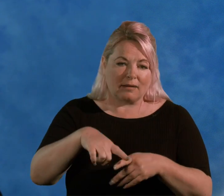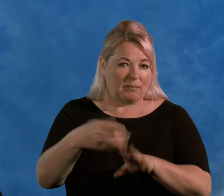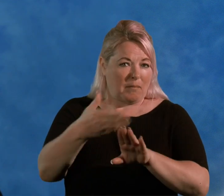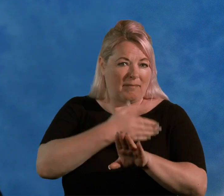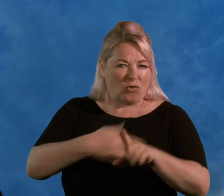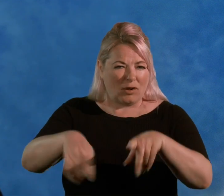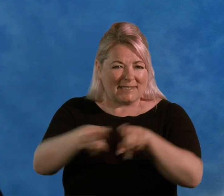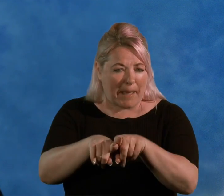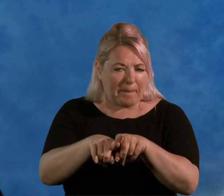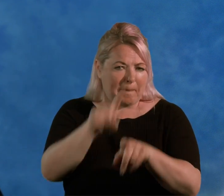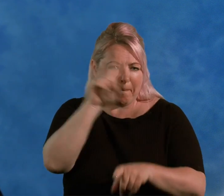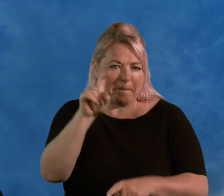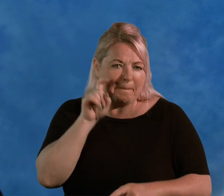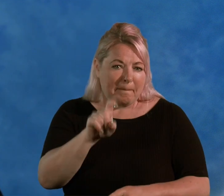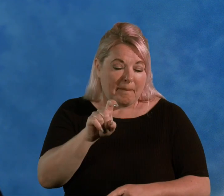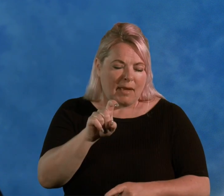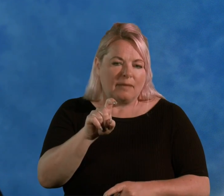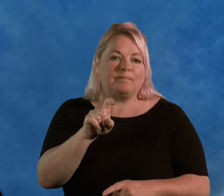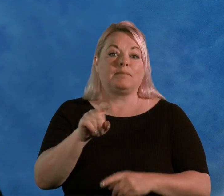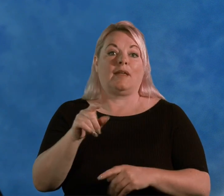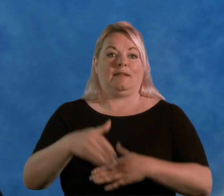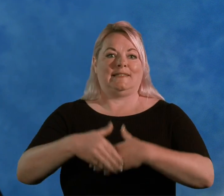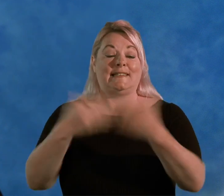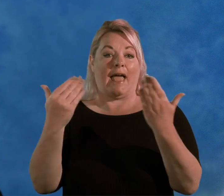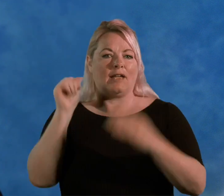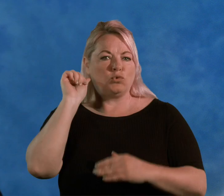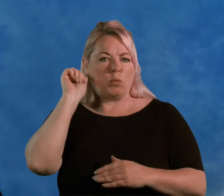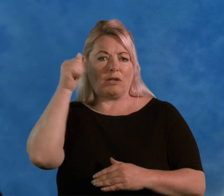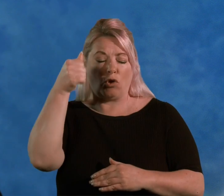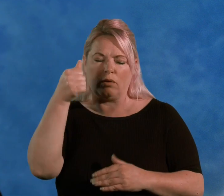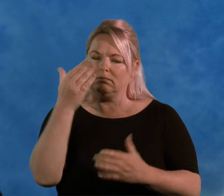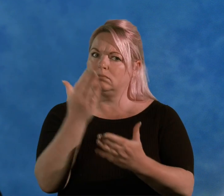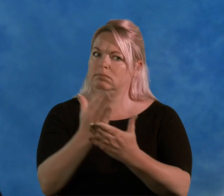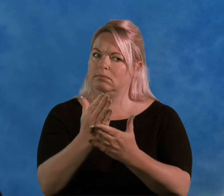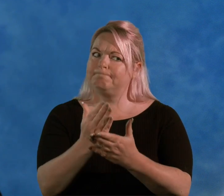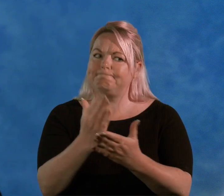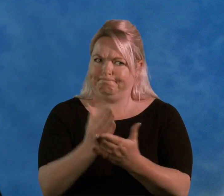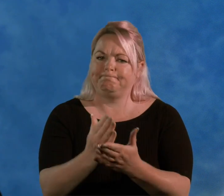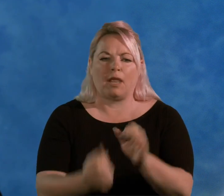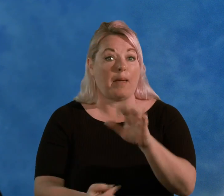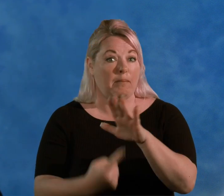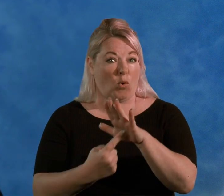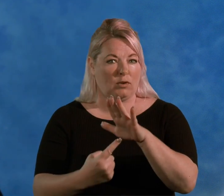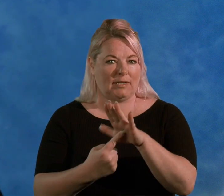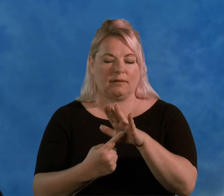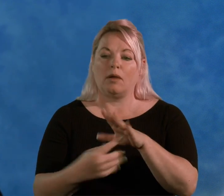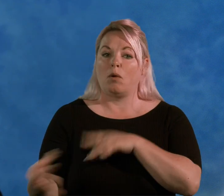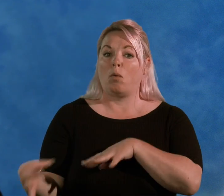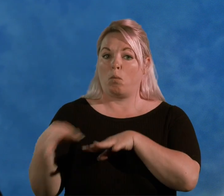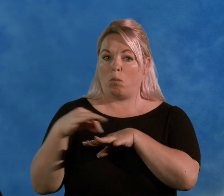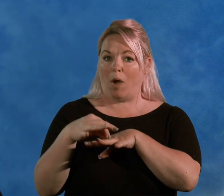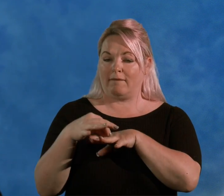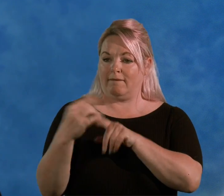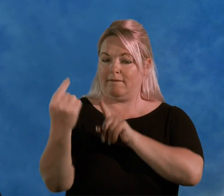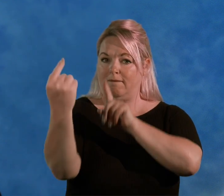before? So, of course, switch-on day was rather important, very important. And